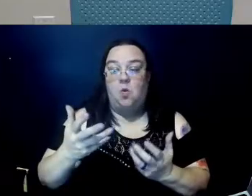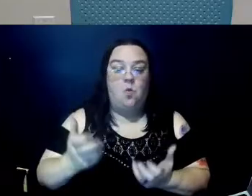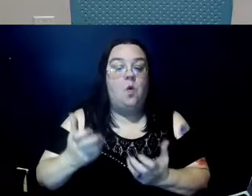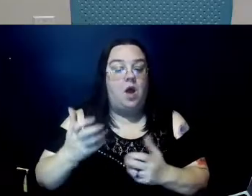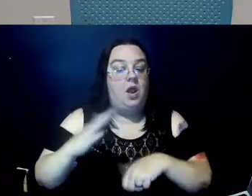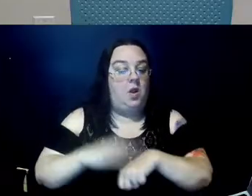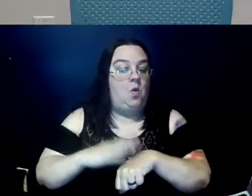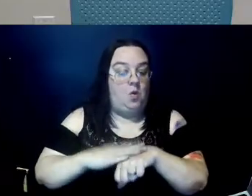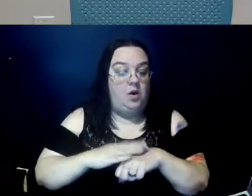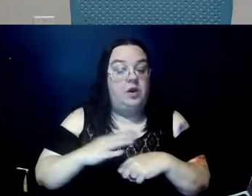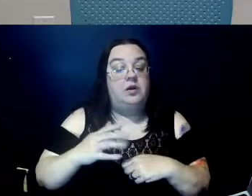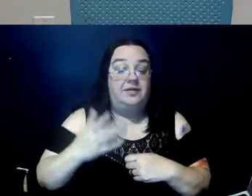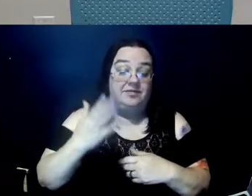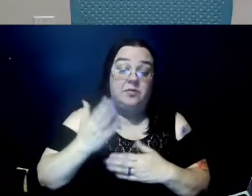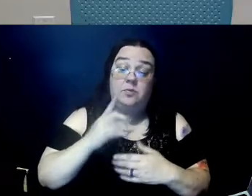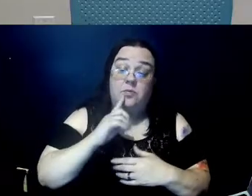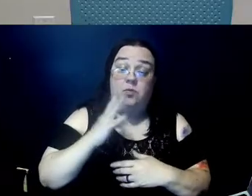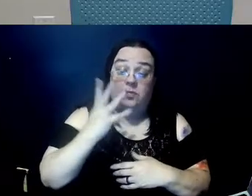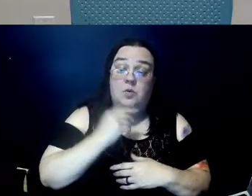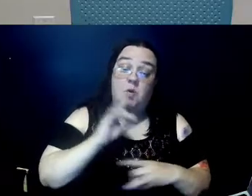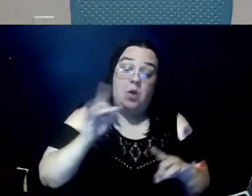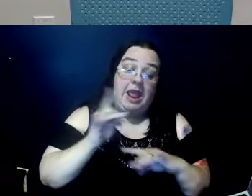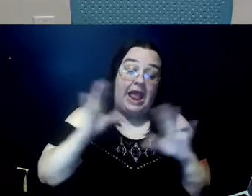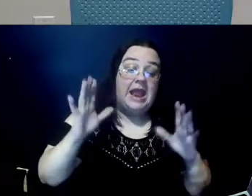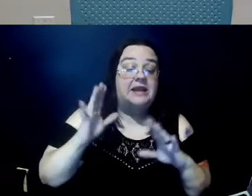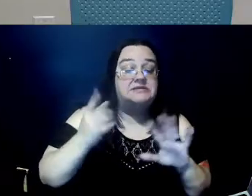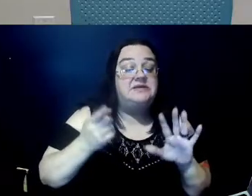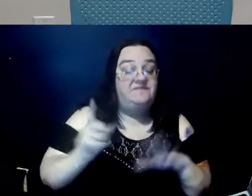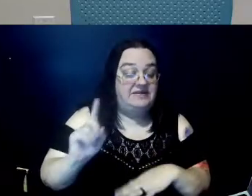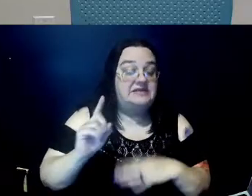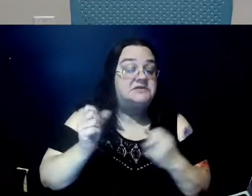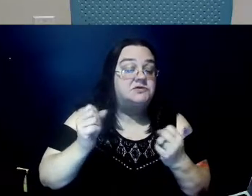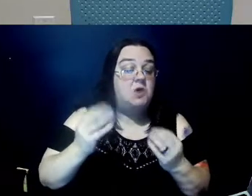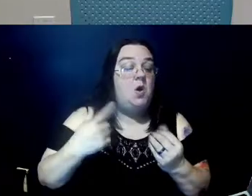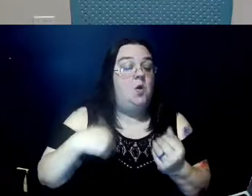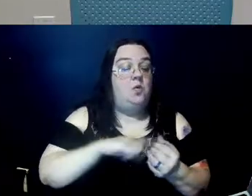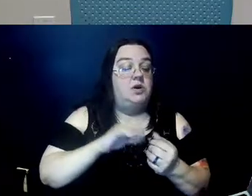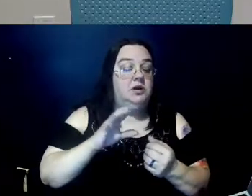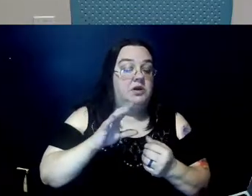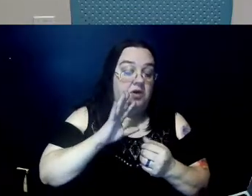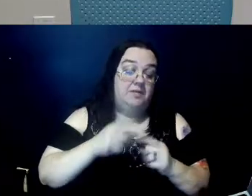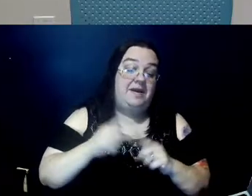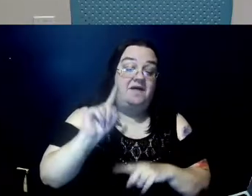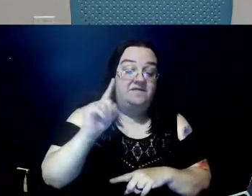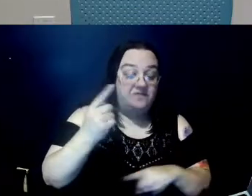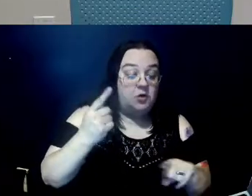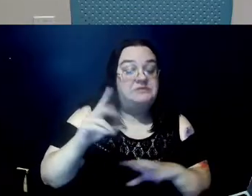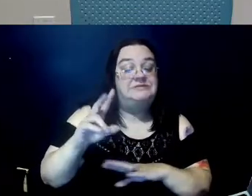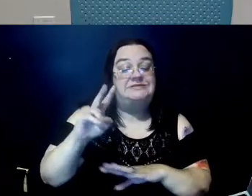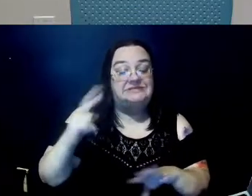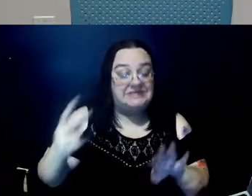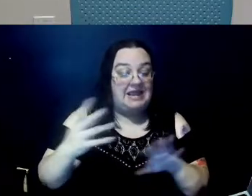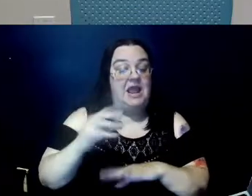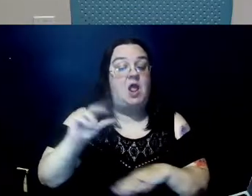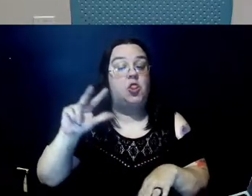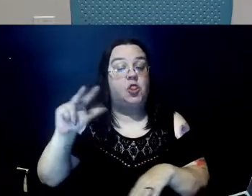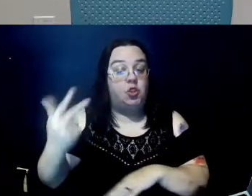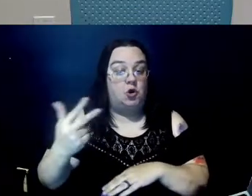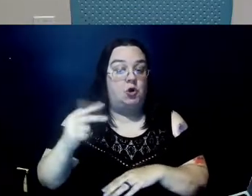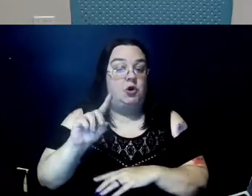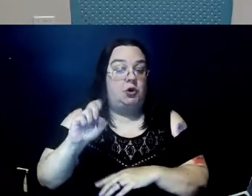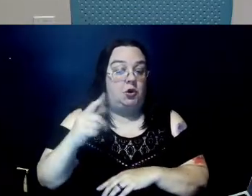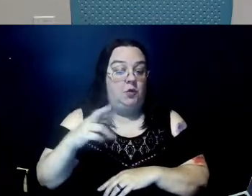we're talking first, second, third degree assault, sex offenses, and all of them had priors for stolen auto.